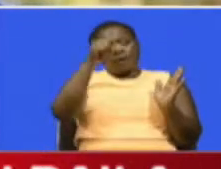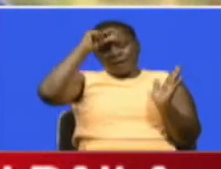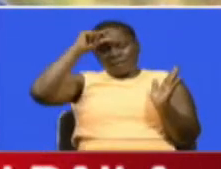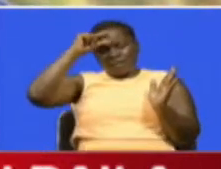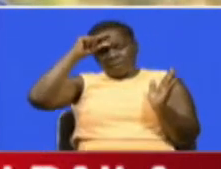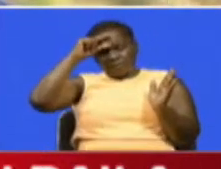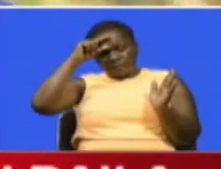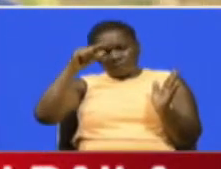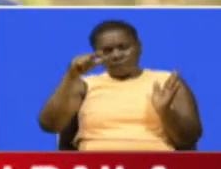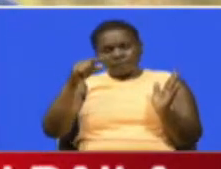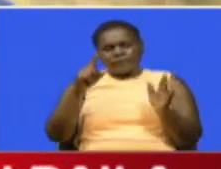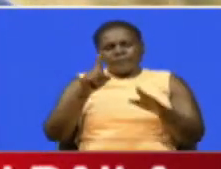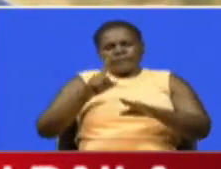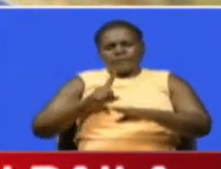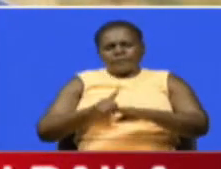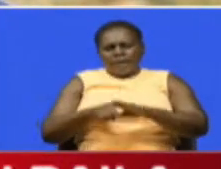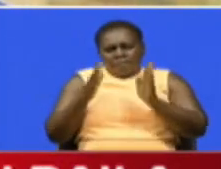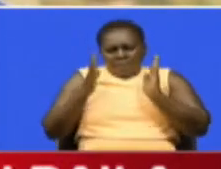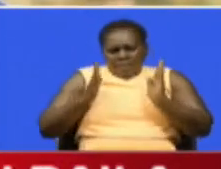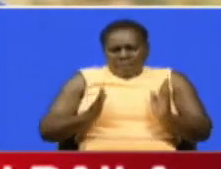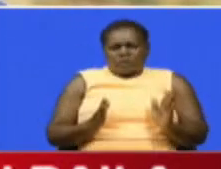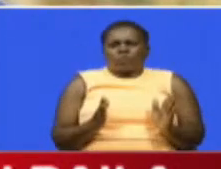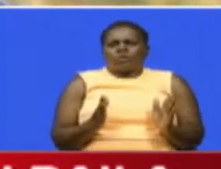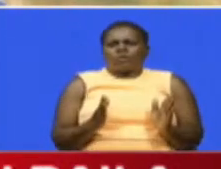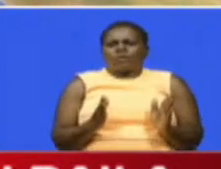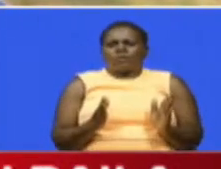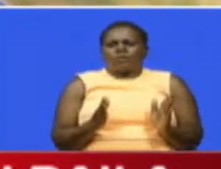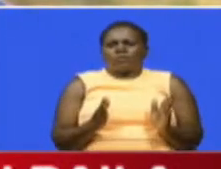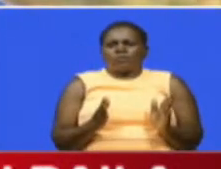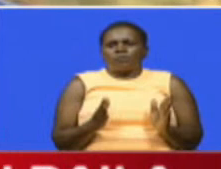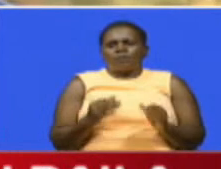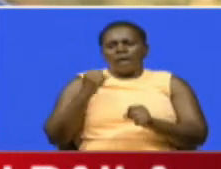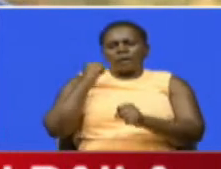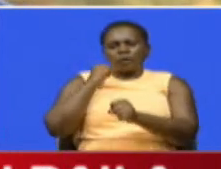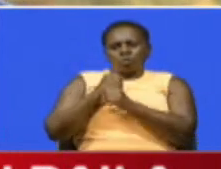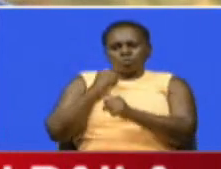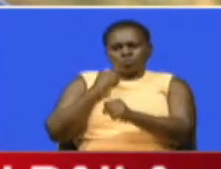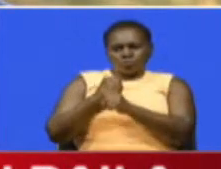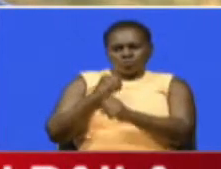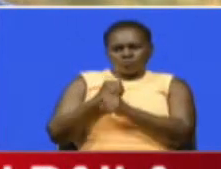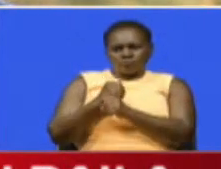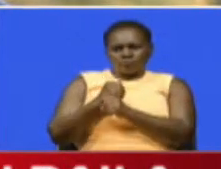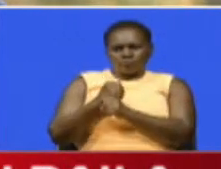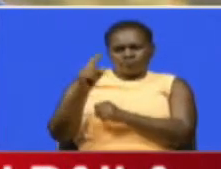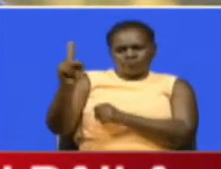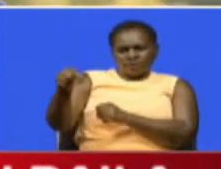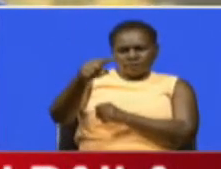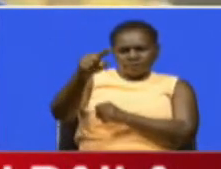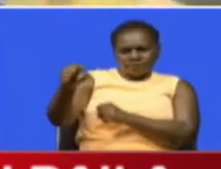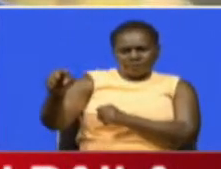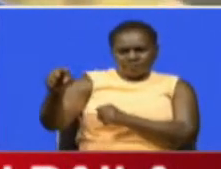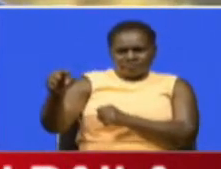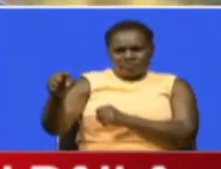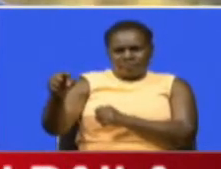government, when somebody has committed an offense,